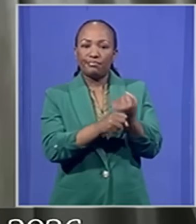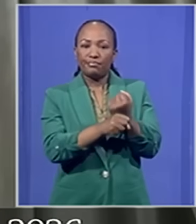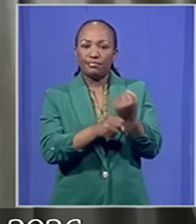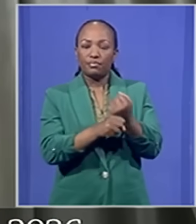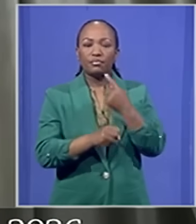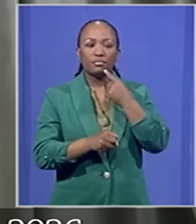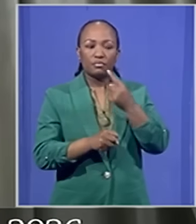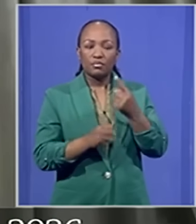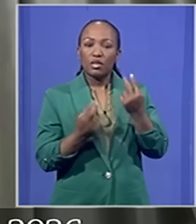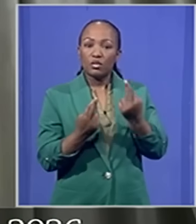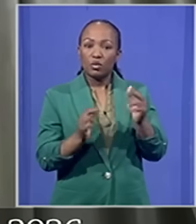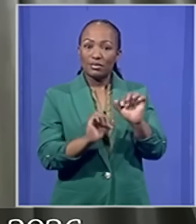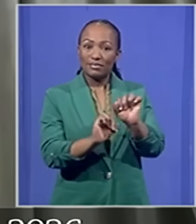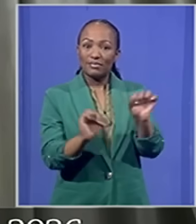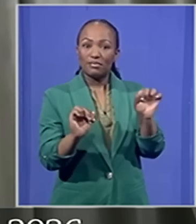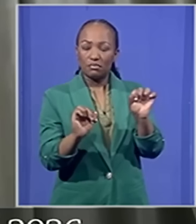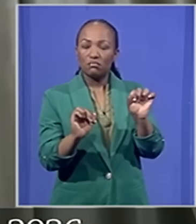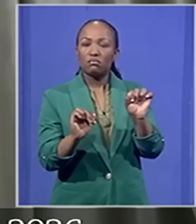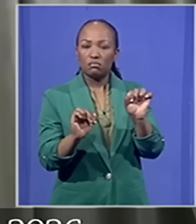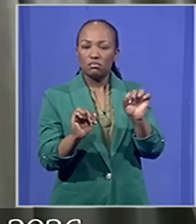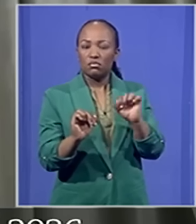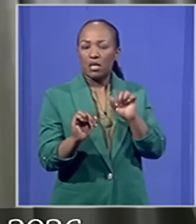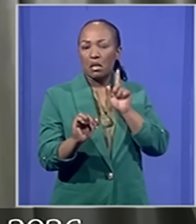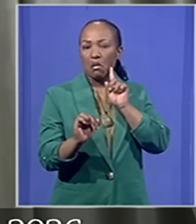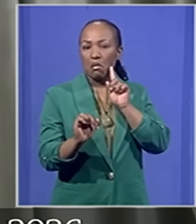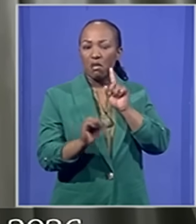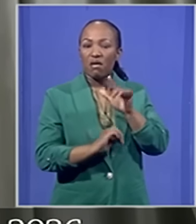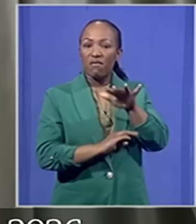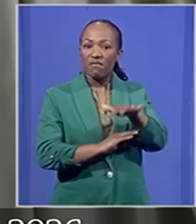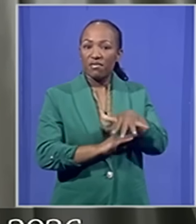look an amount of 50%